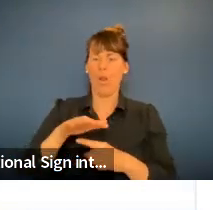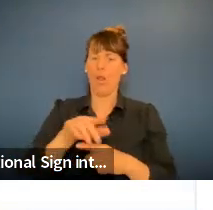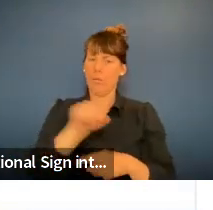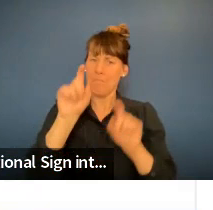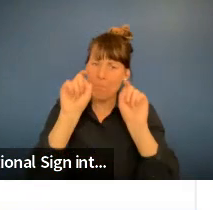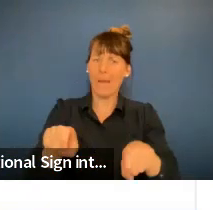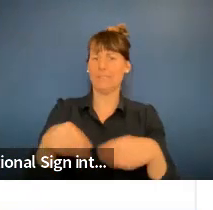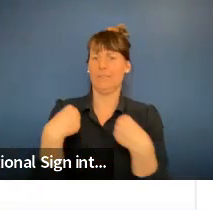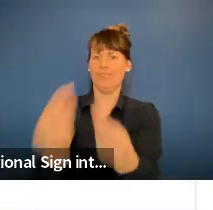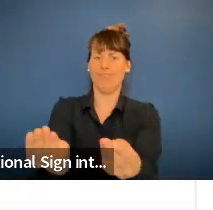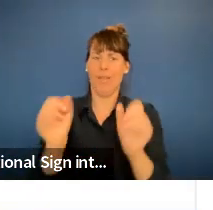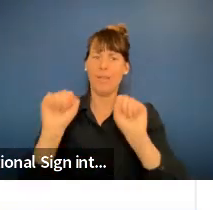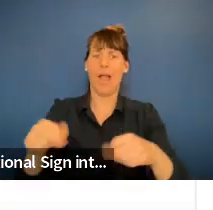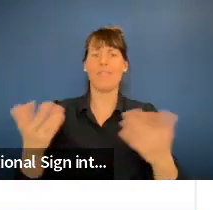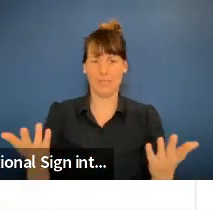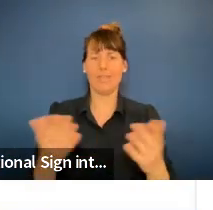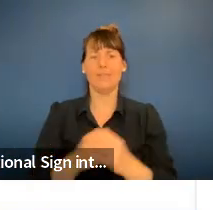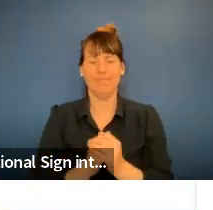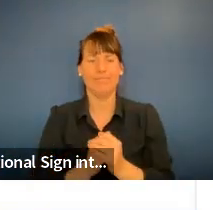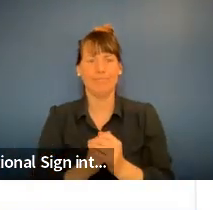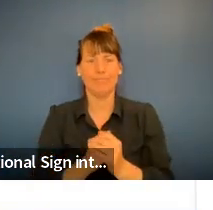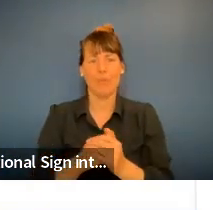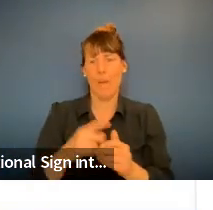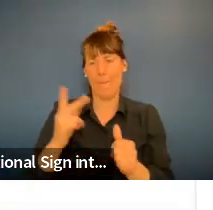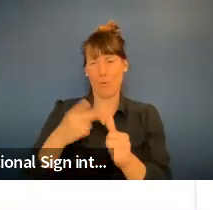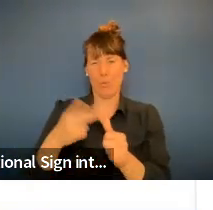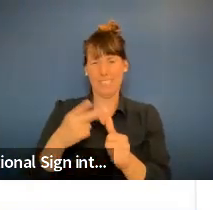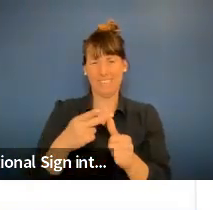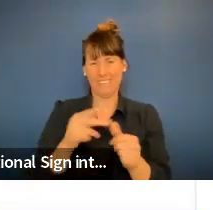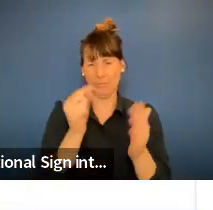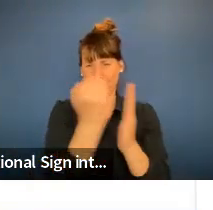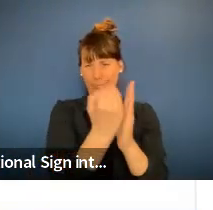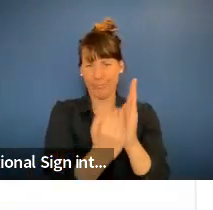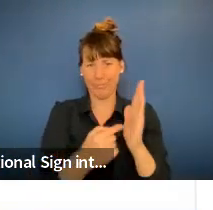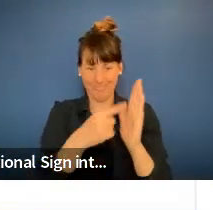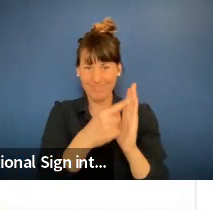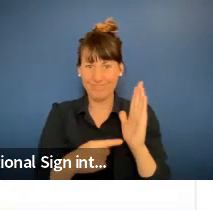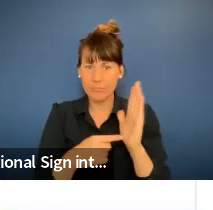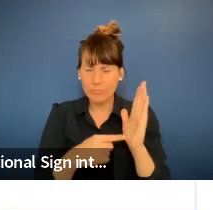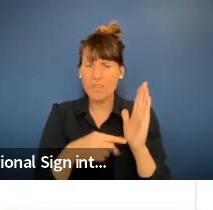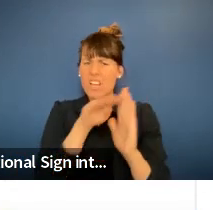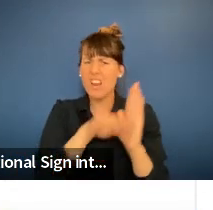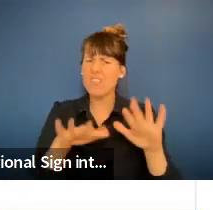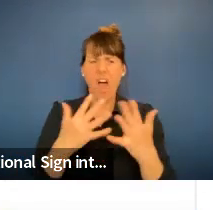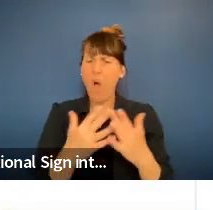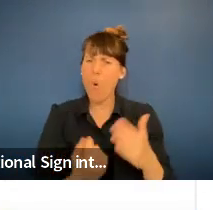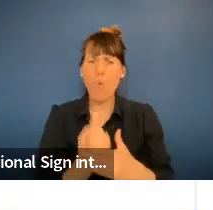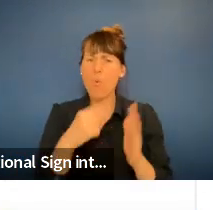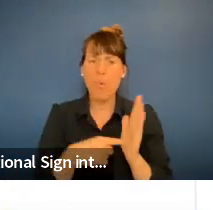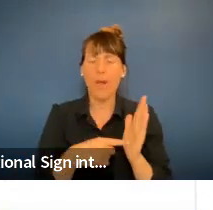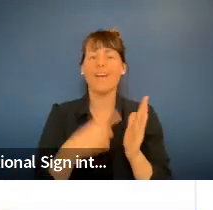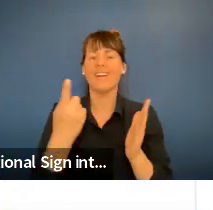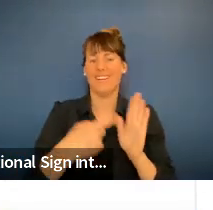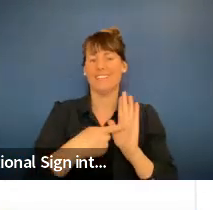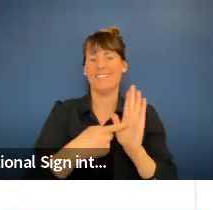based on an example which was done similarly in the field of medicine, where in late